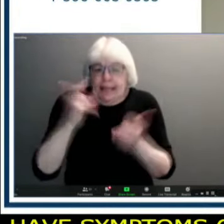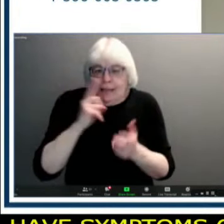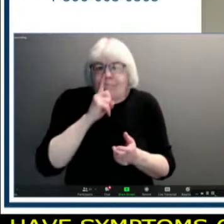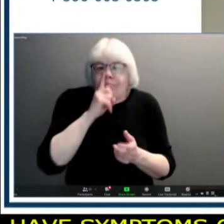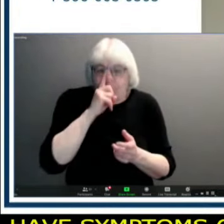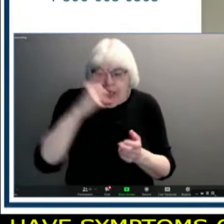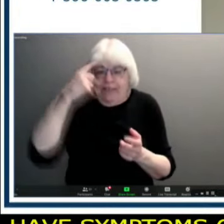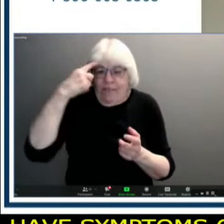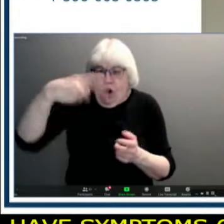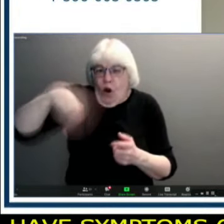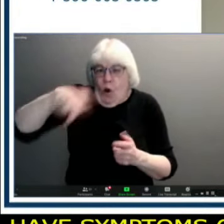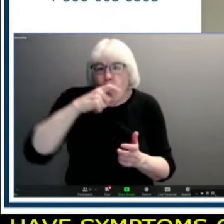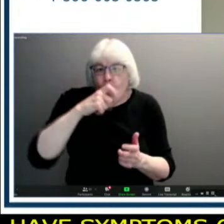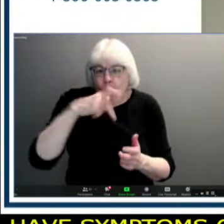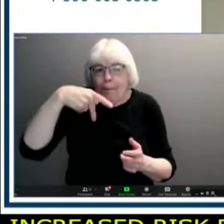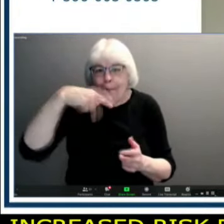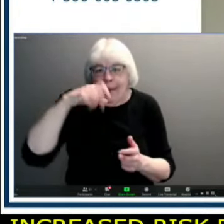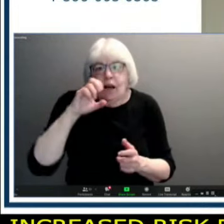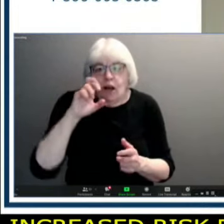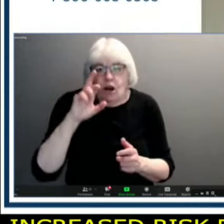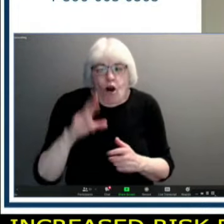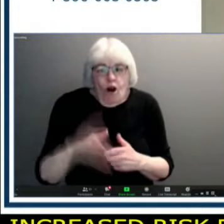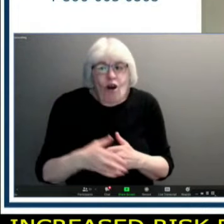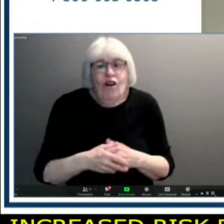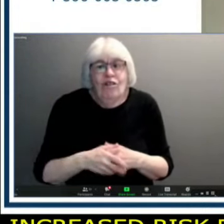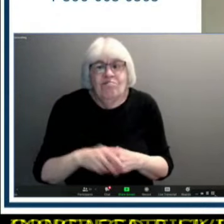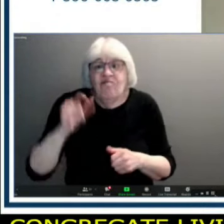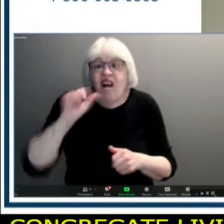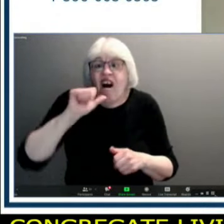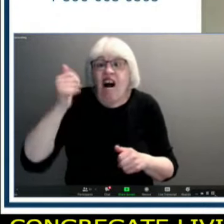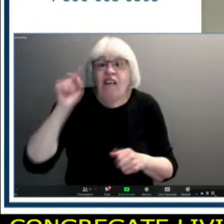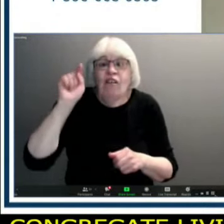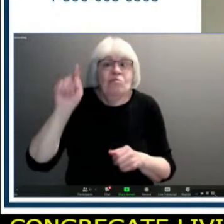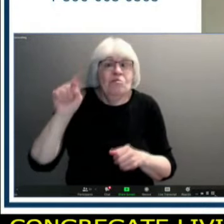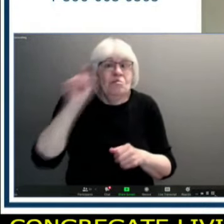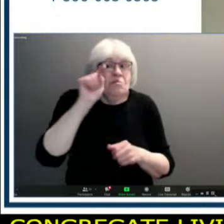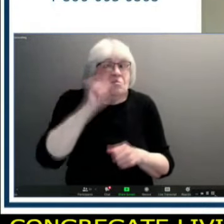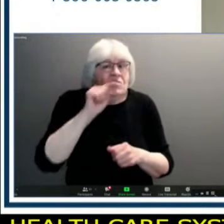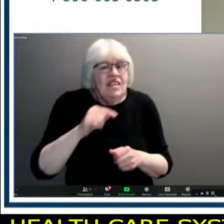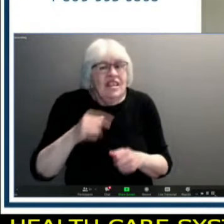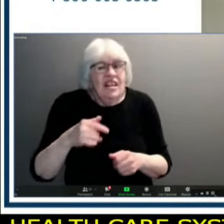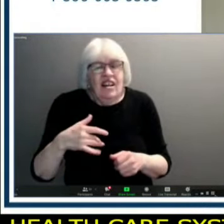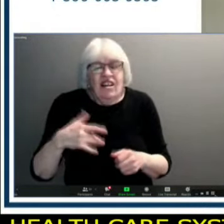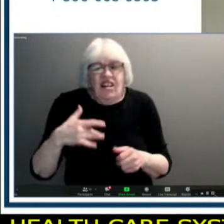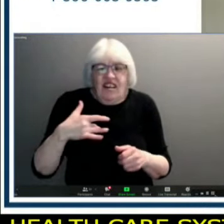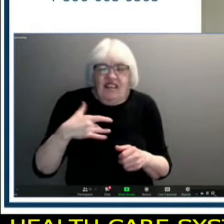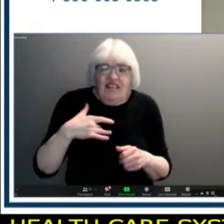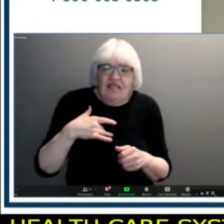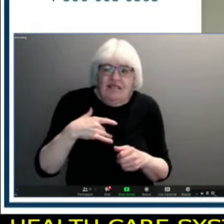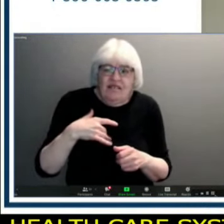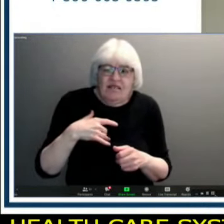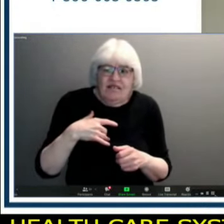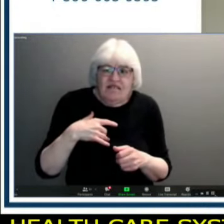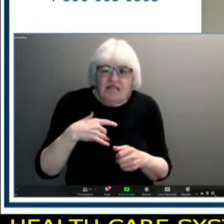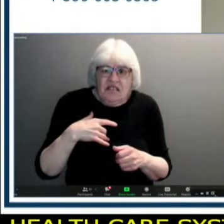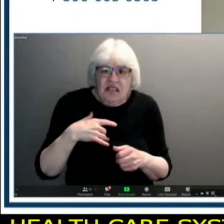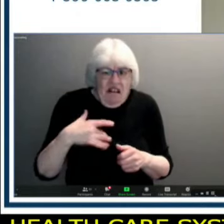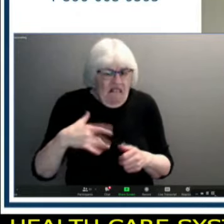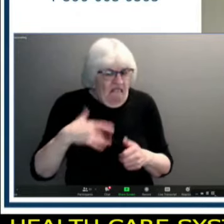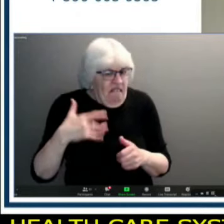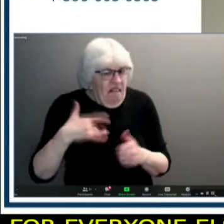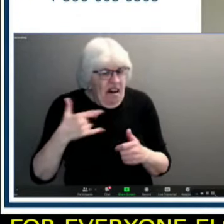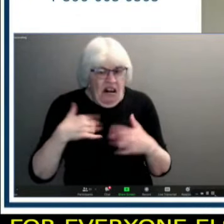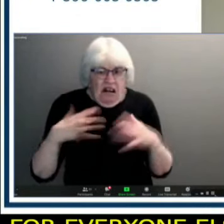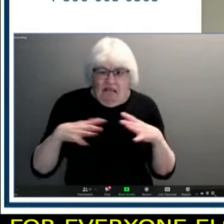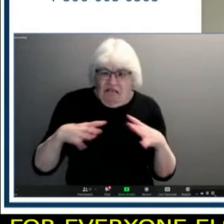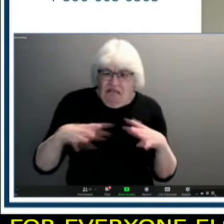running. For everyone else, even those with symptoms who aren't in one of the above groups, you will need to start using rapid tests.